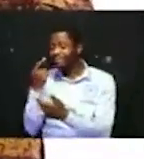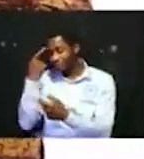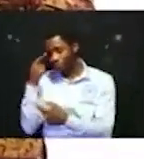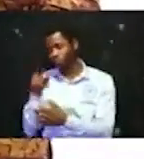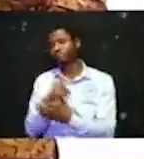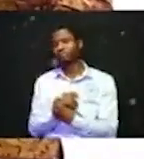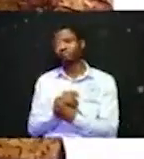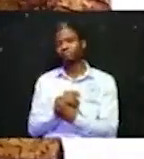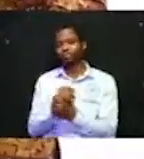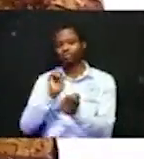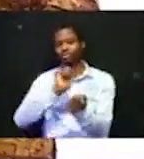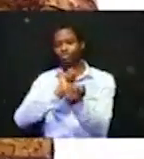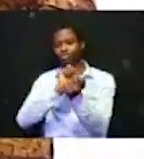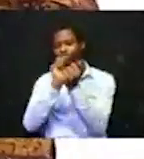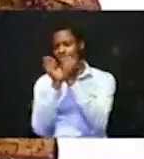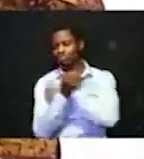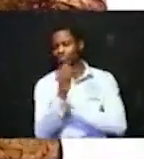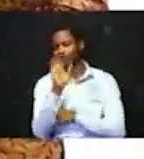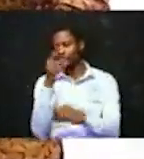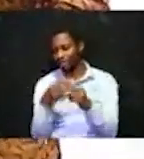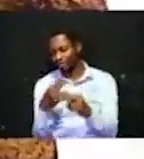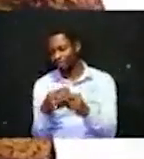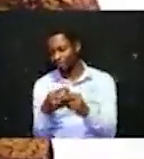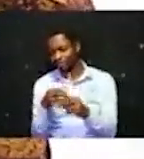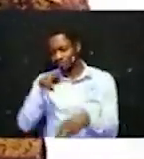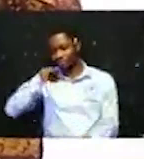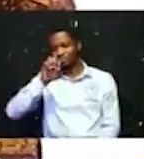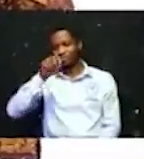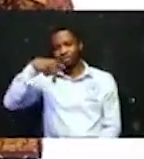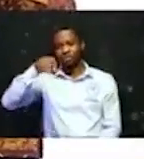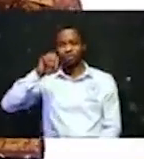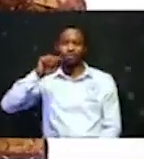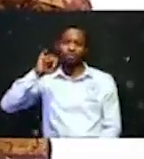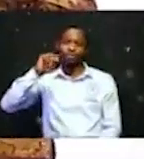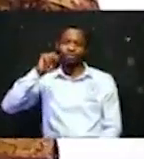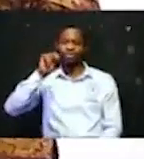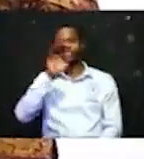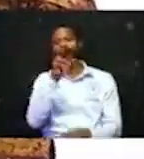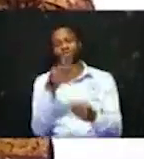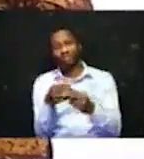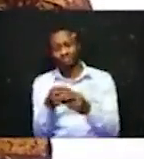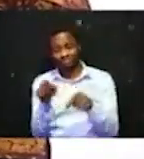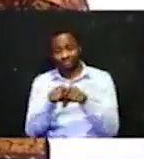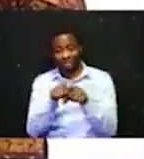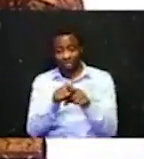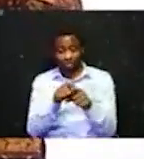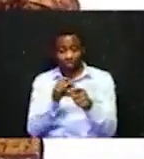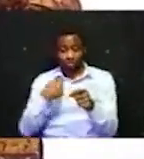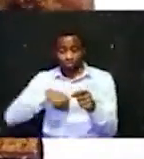favors. Reposition your name. As we reposition ourselves for maximum impact in